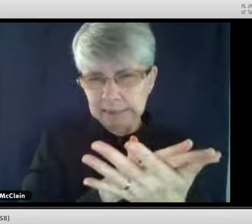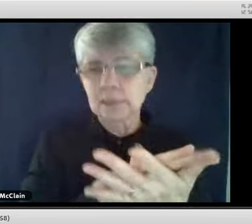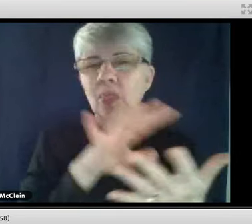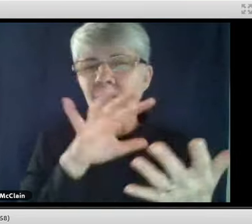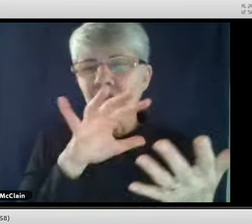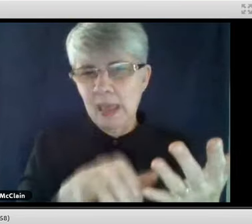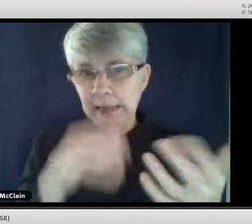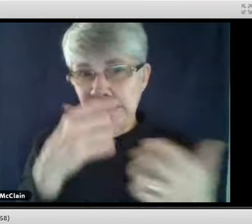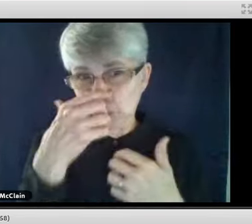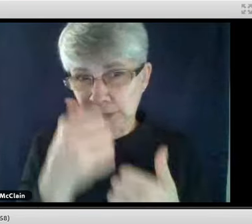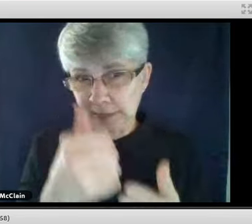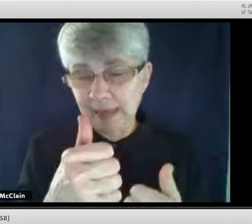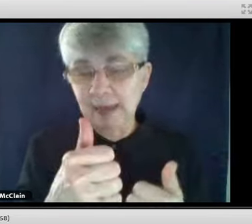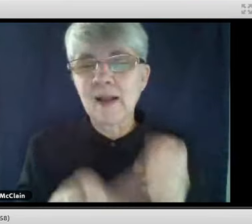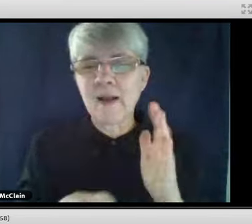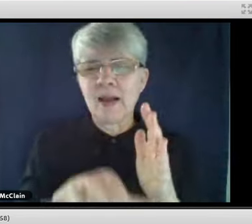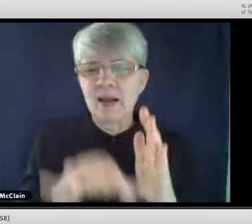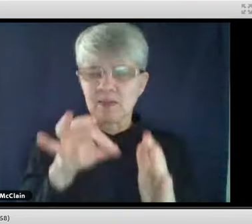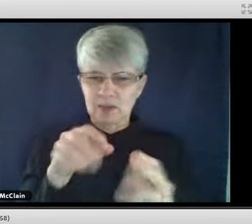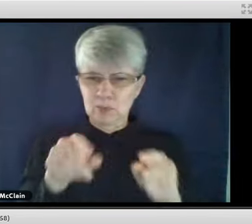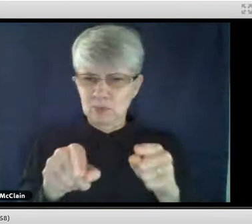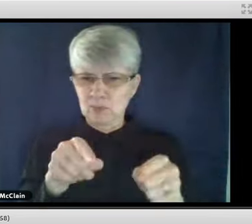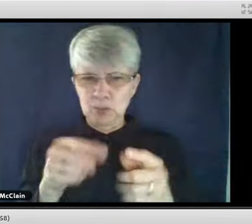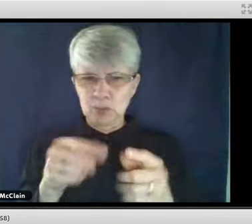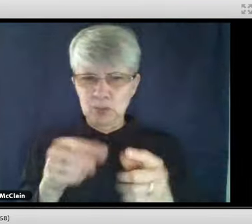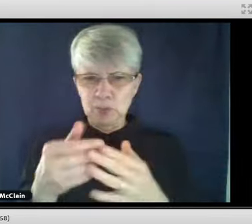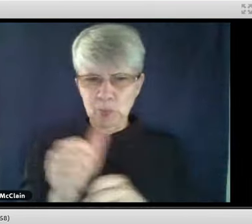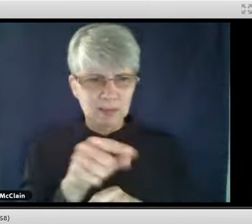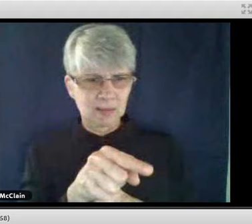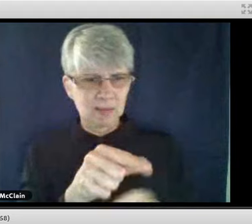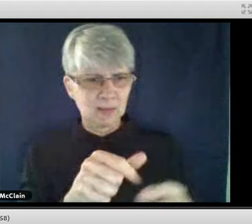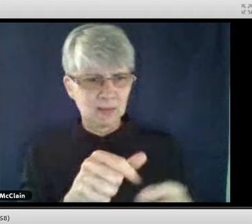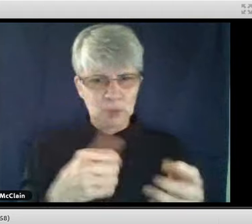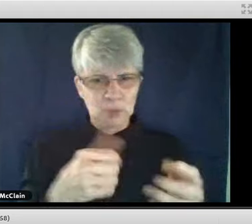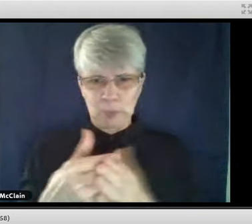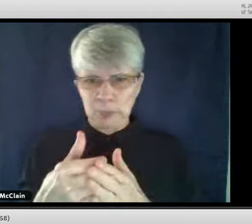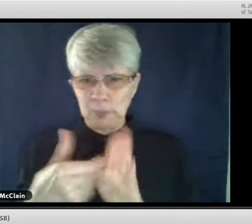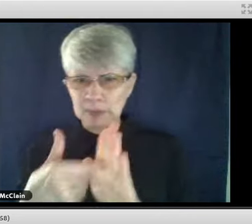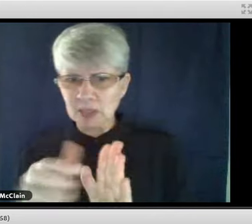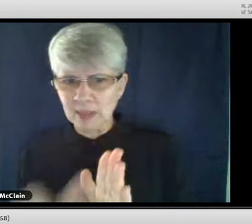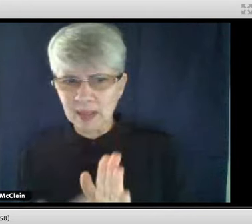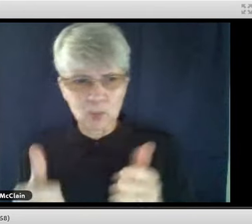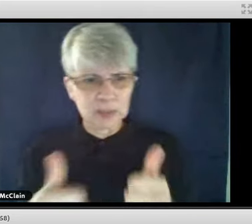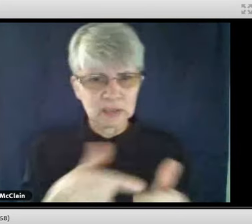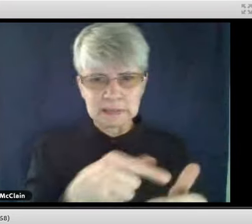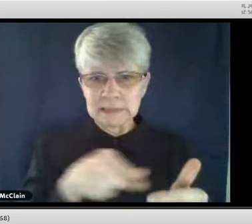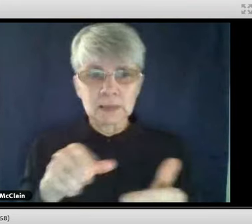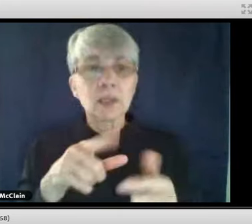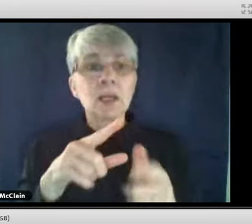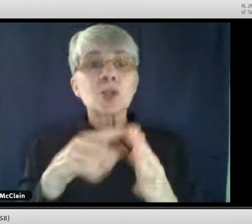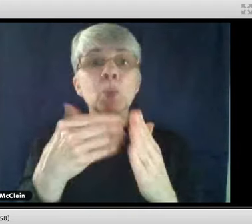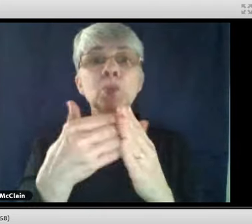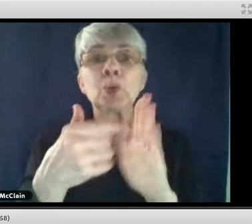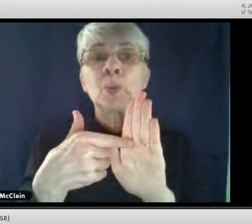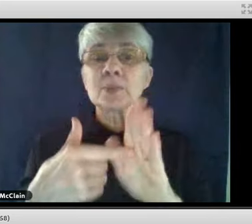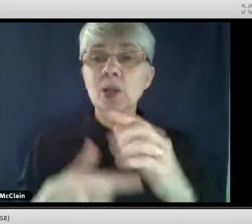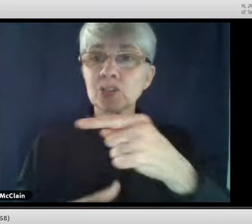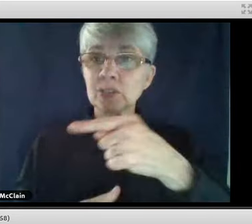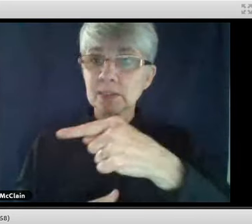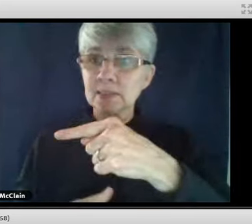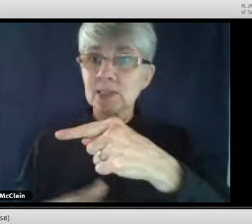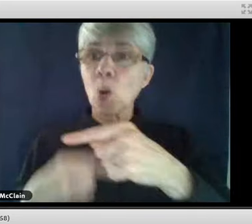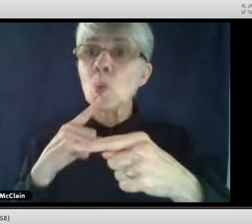interesting trying to determine, okay, what's a new work versus what's a new expression. Okay. New expressions, we really